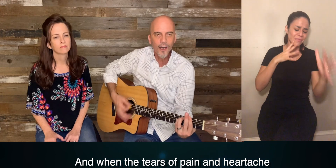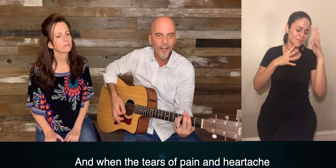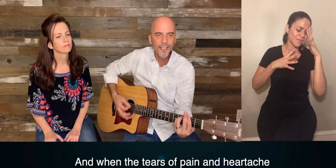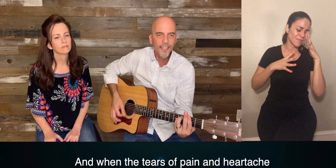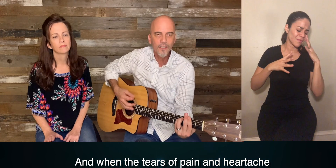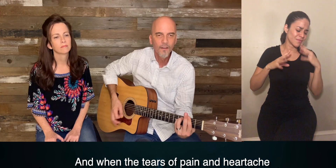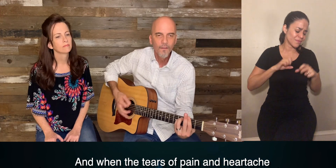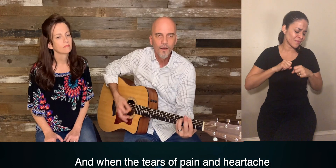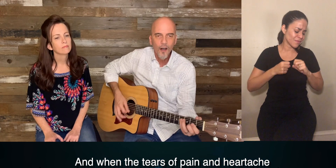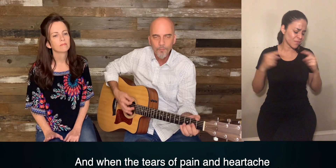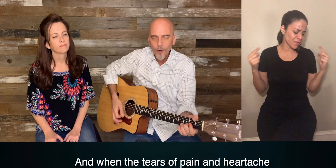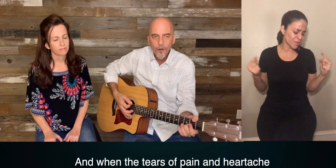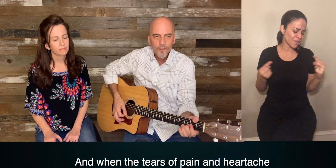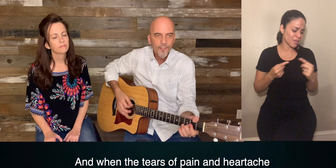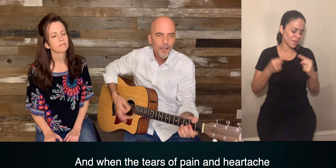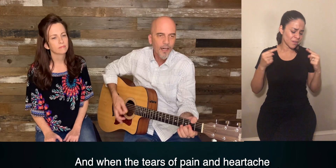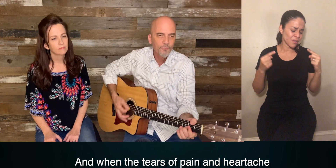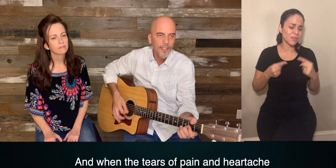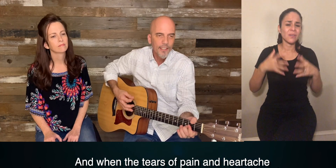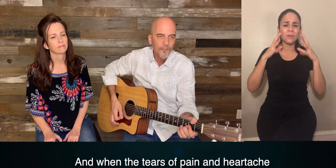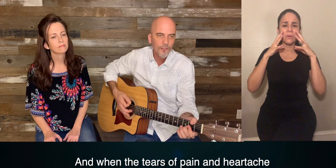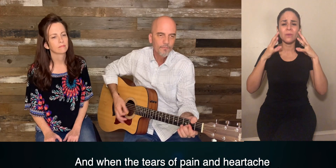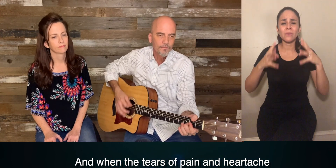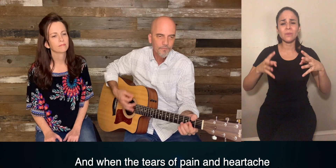and heartache are pouring down my